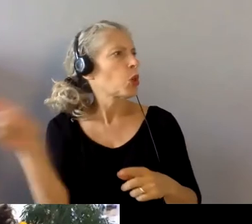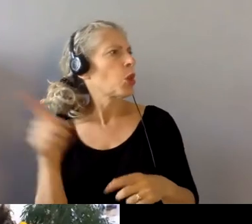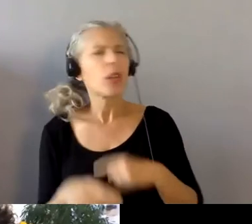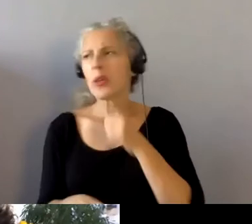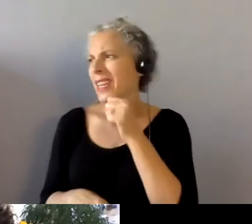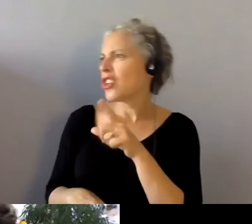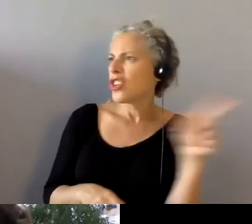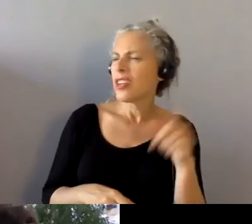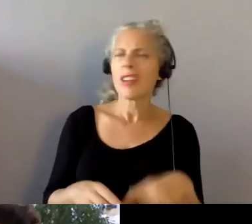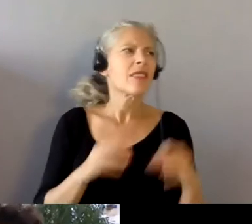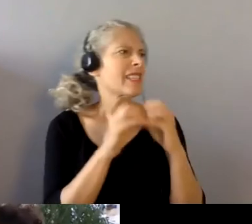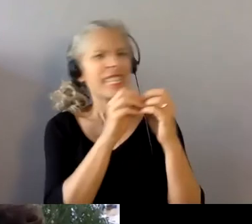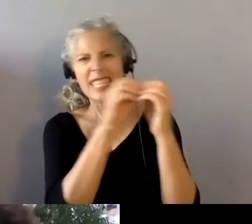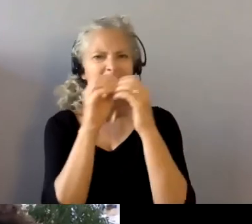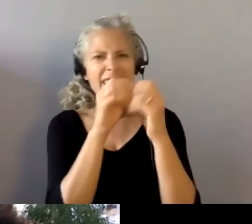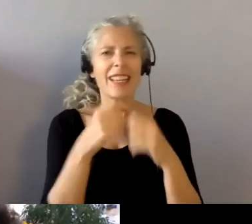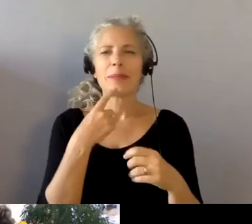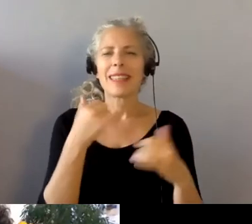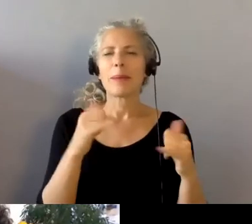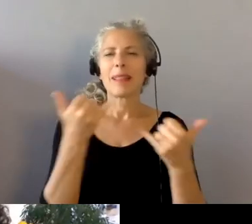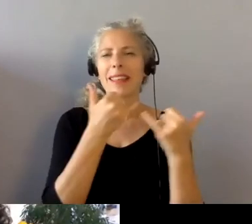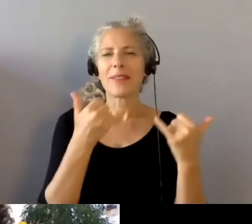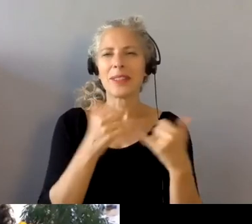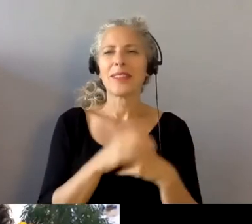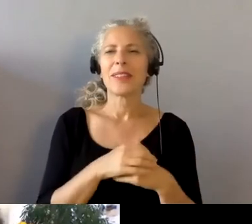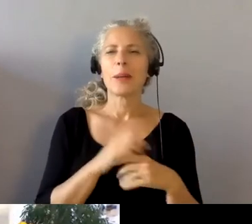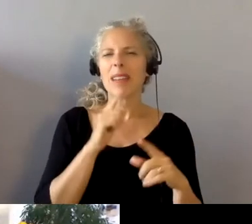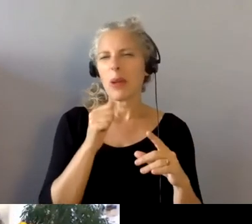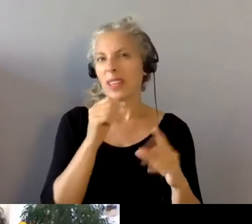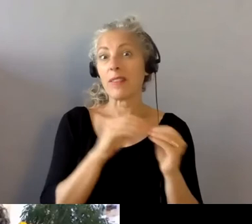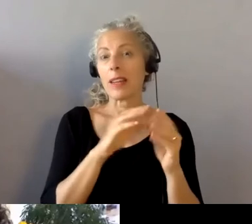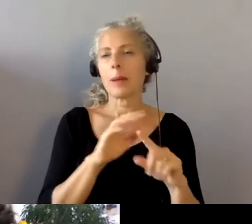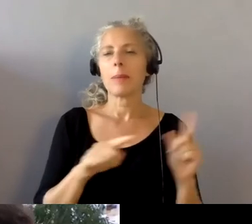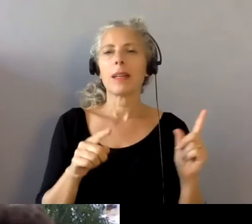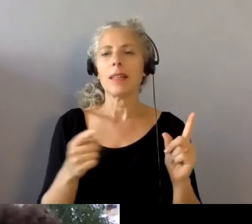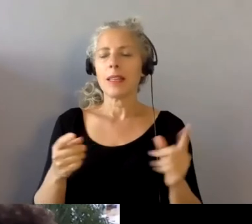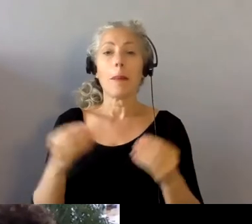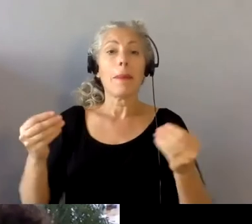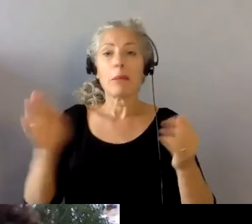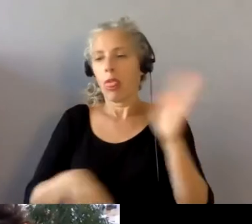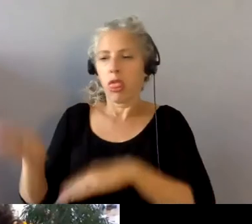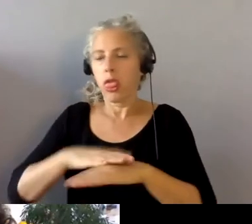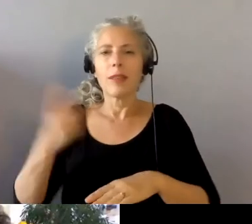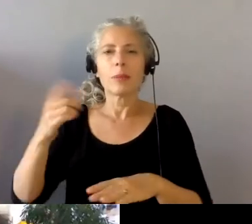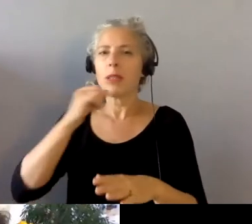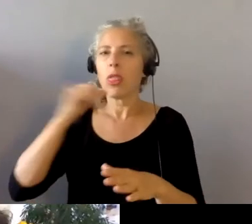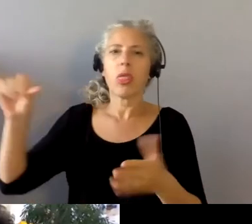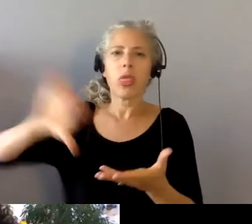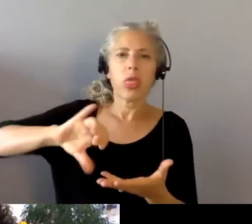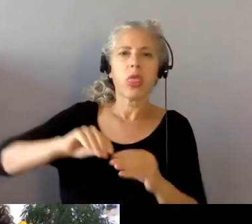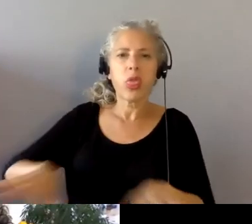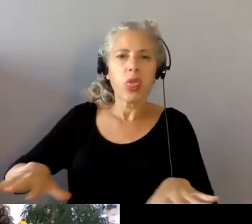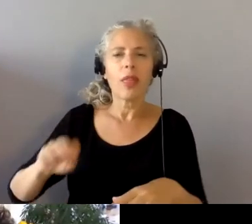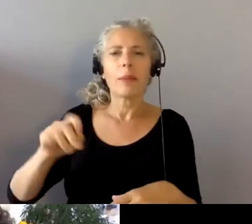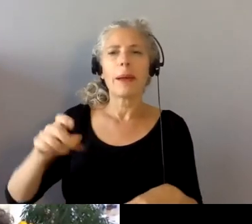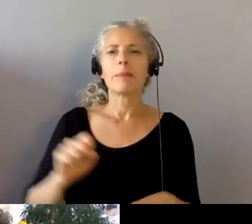like that one, or you know, like I'm saying that in a playful way, not like playful. Yeah. You pass the folded map around. Somebody spills something on it. There was no, you